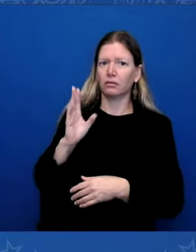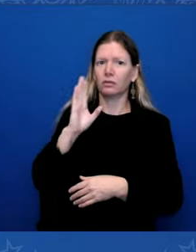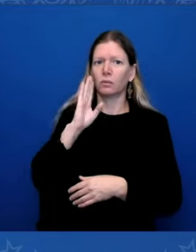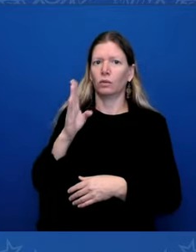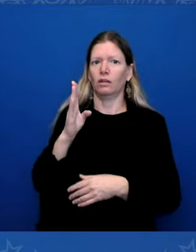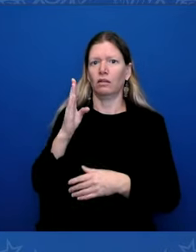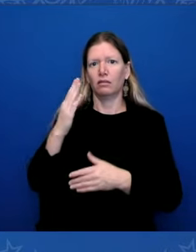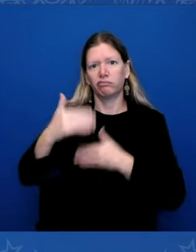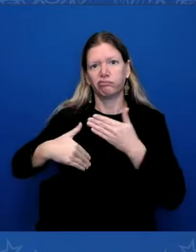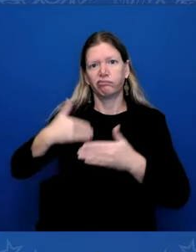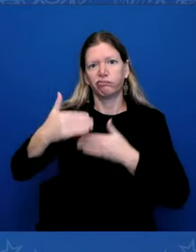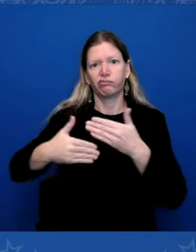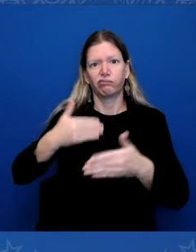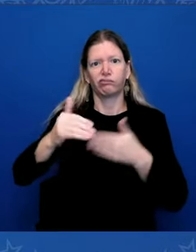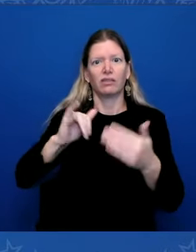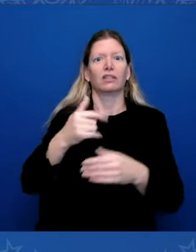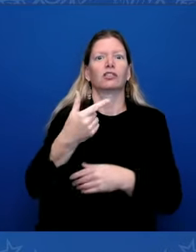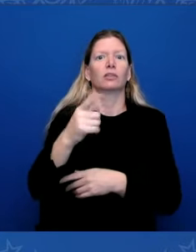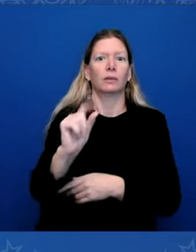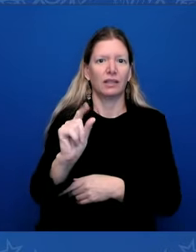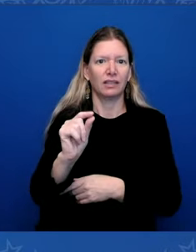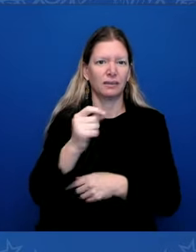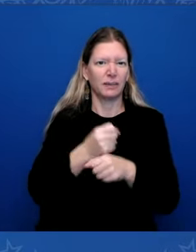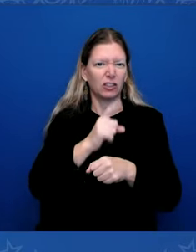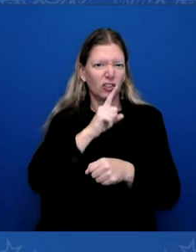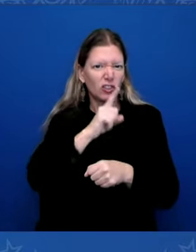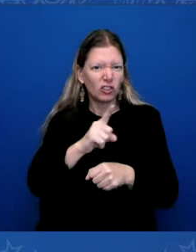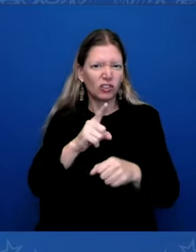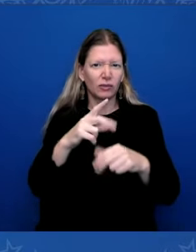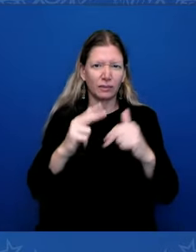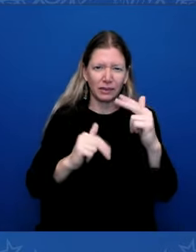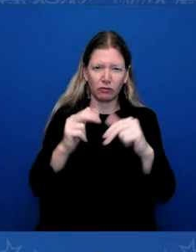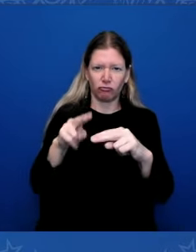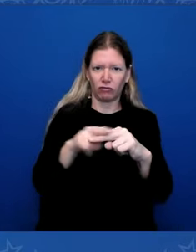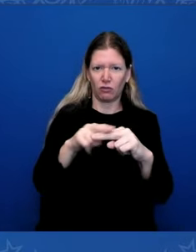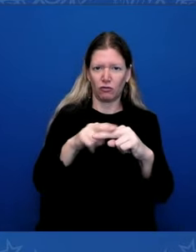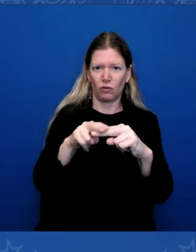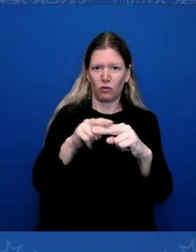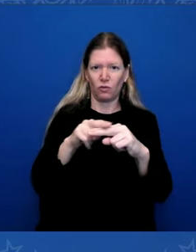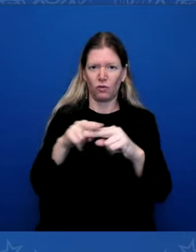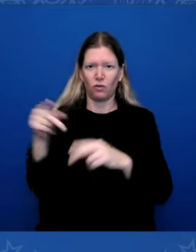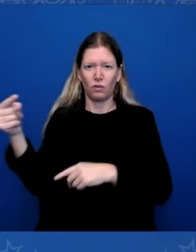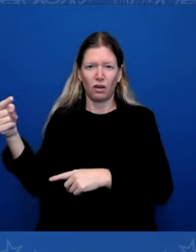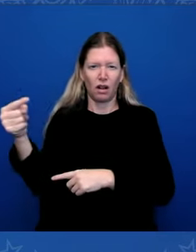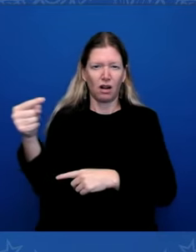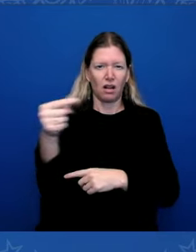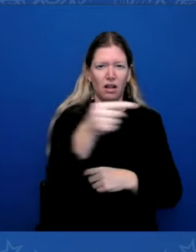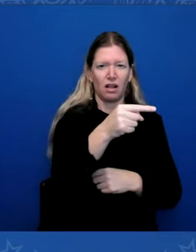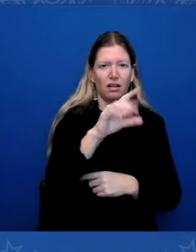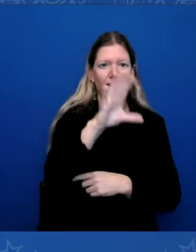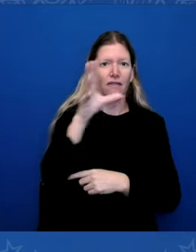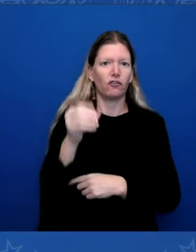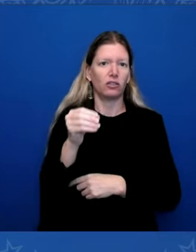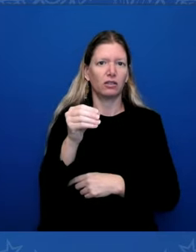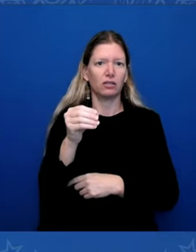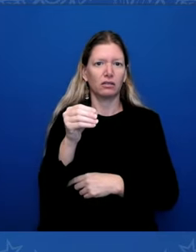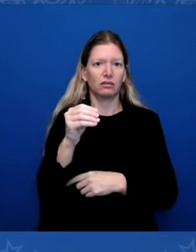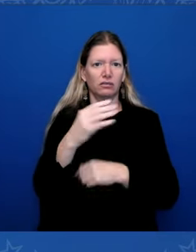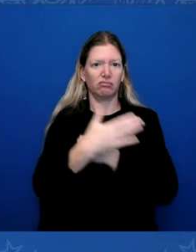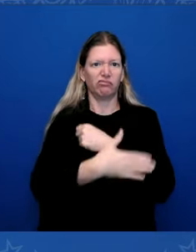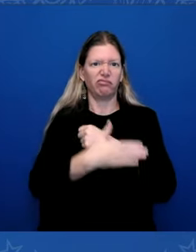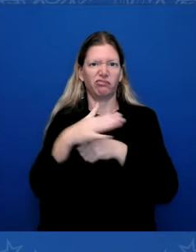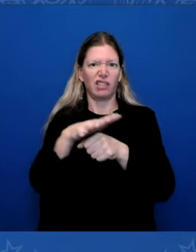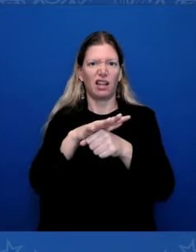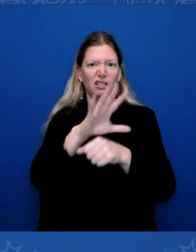the African continent. Think about it. There is no way to cross the African continent by road, by